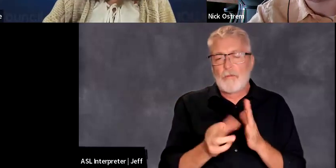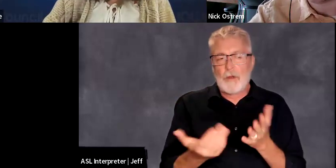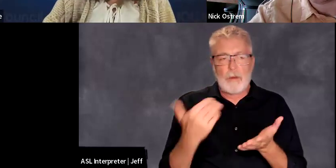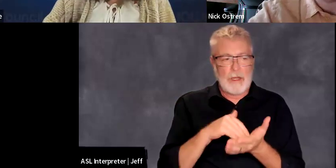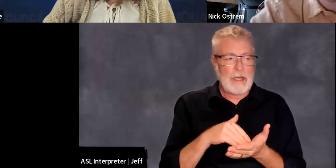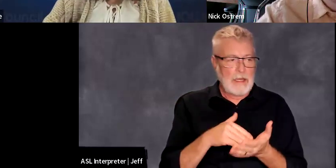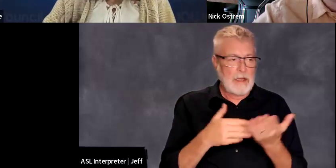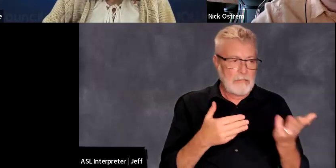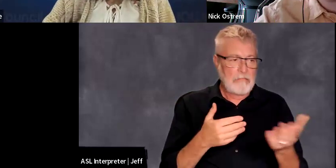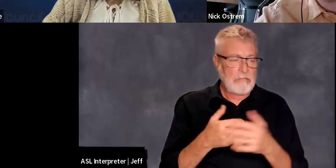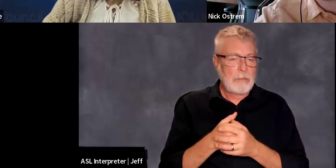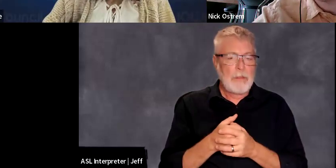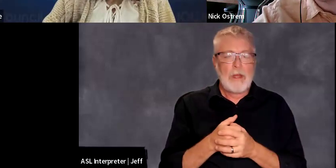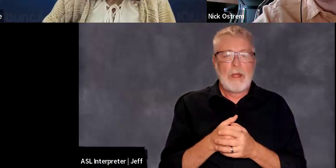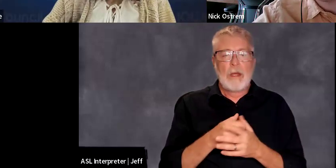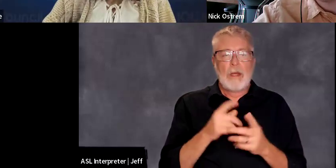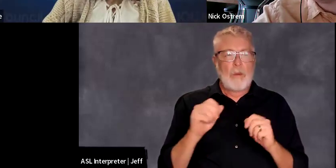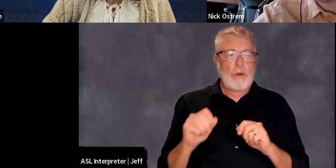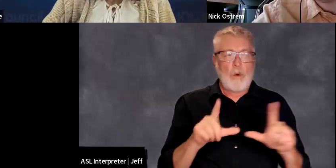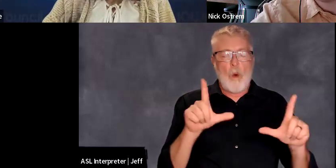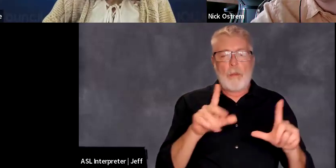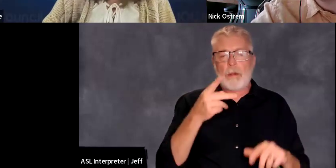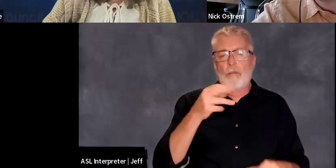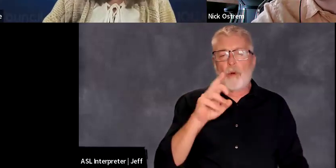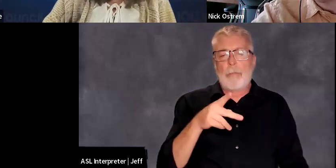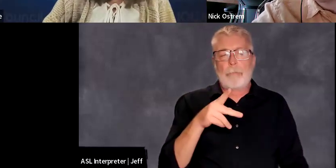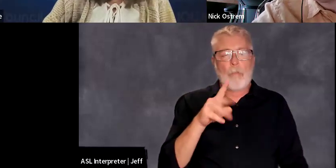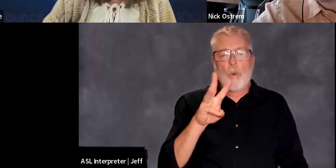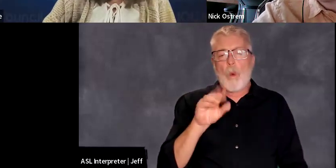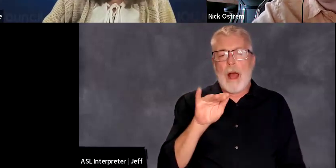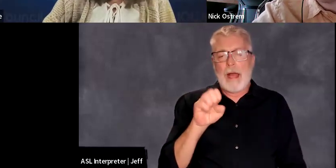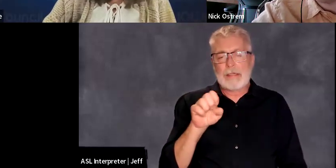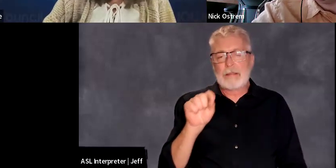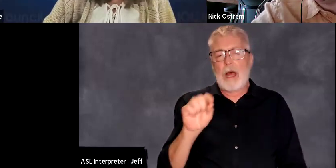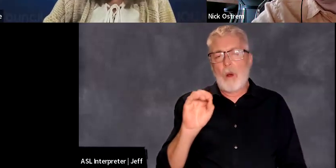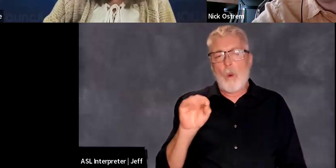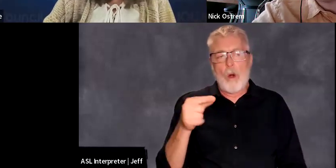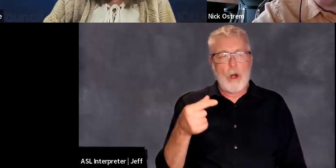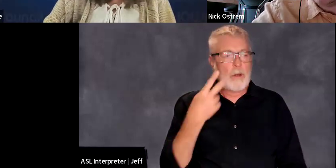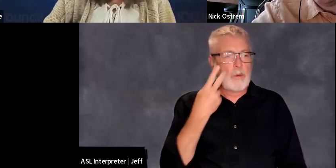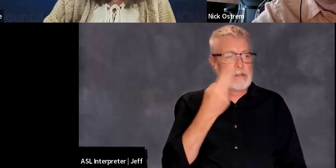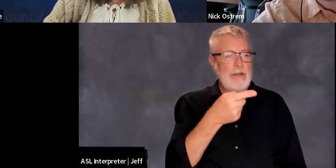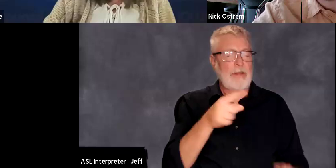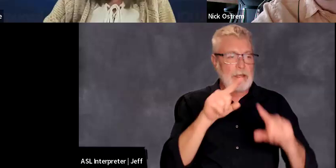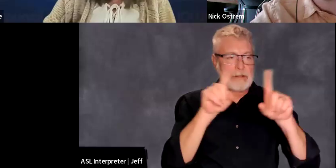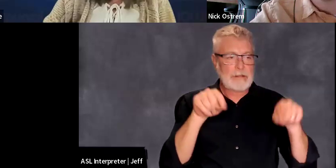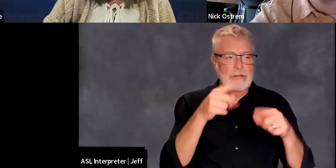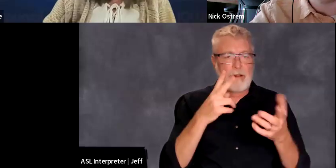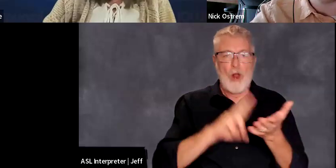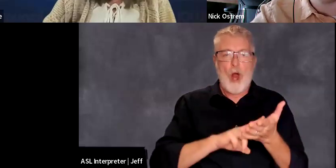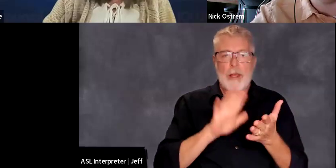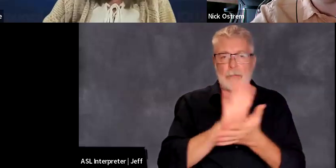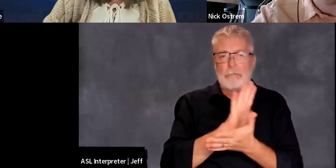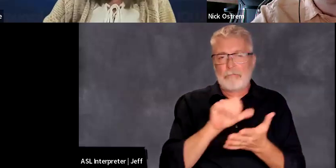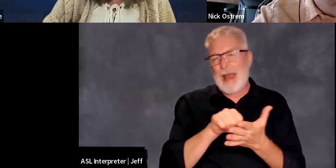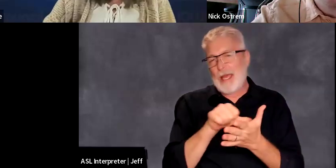Um, So when you go to the prepwise.org website, you'll see the main login page. So if you were